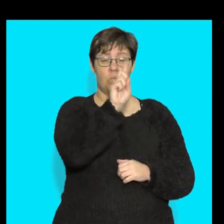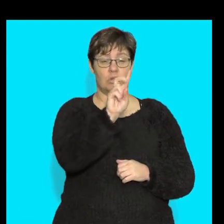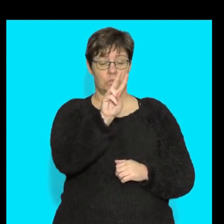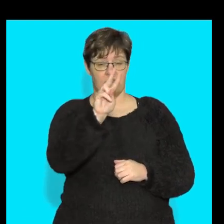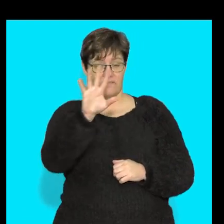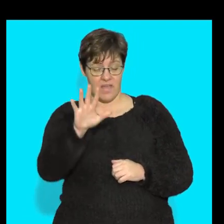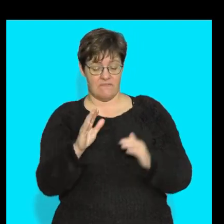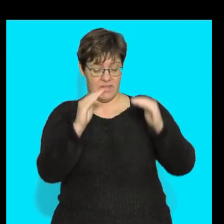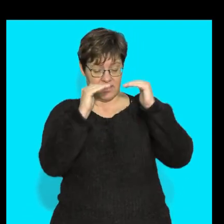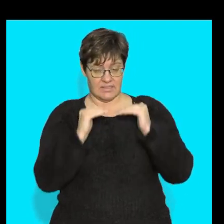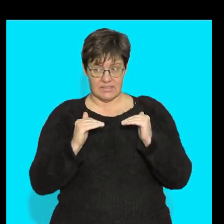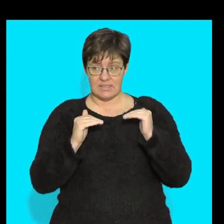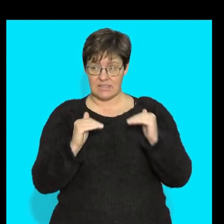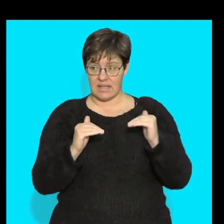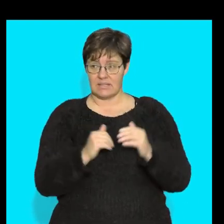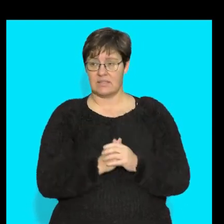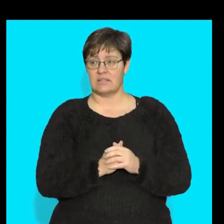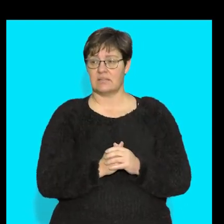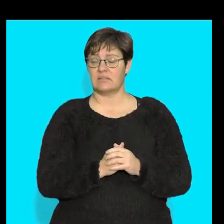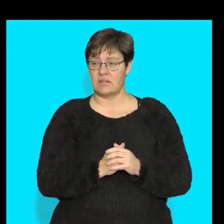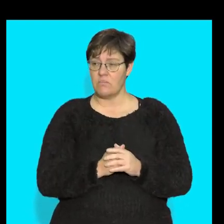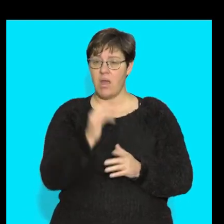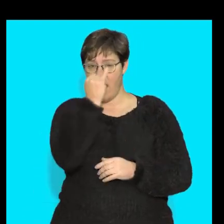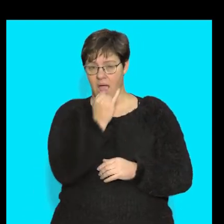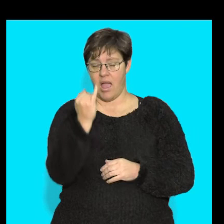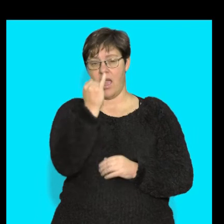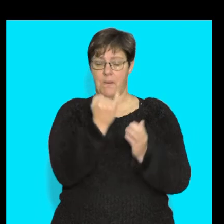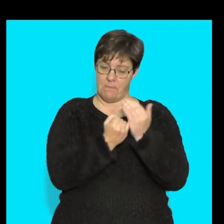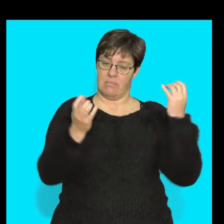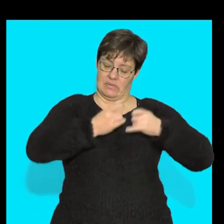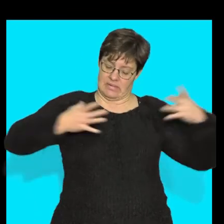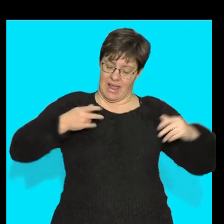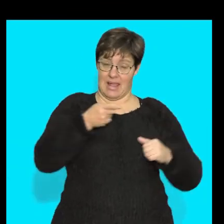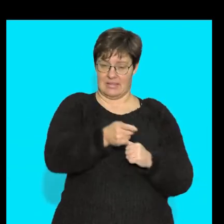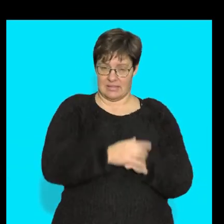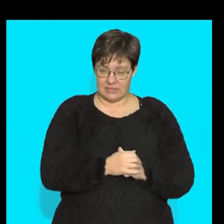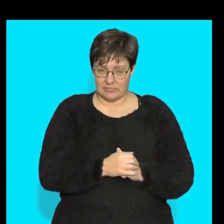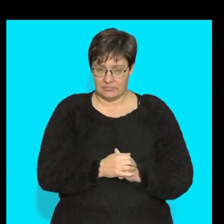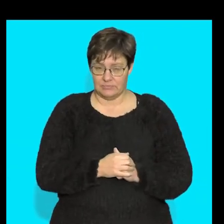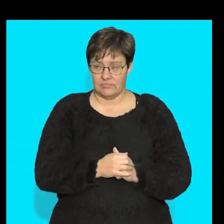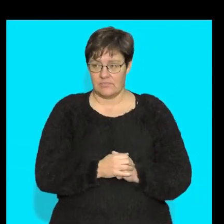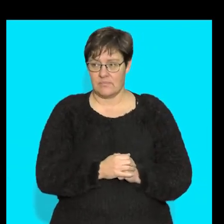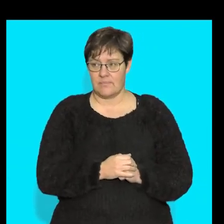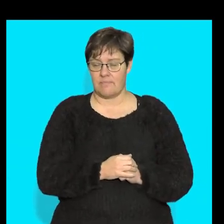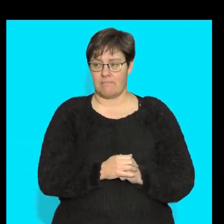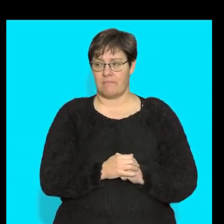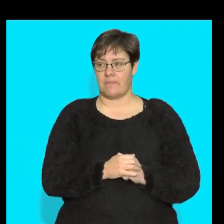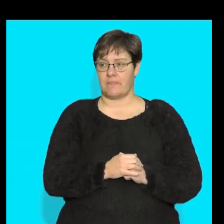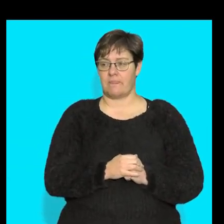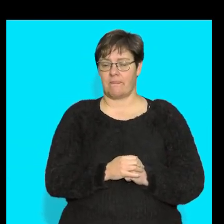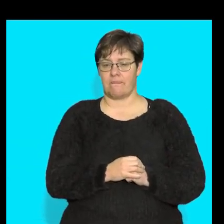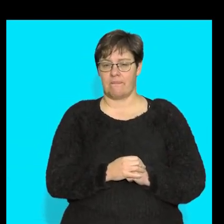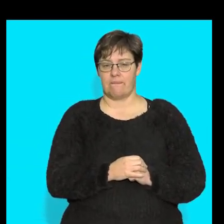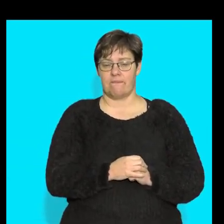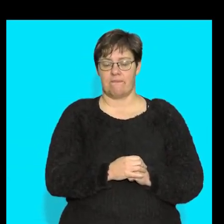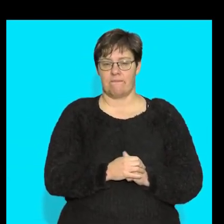2,125. This is the initial investor, right? Initial investor, we can call